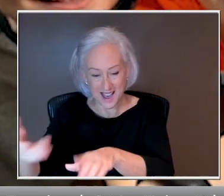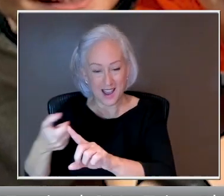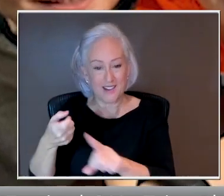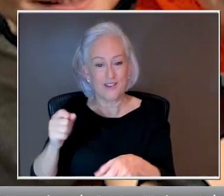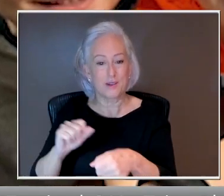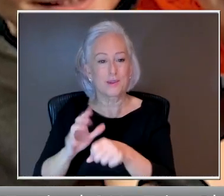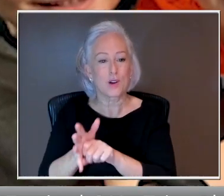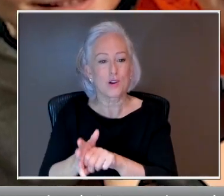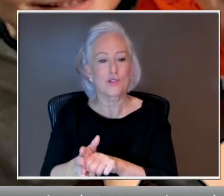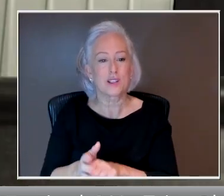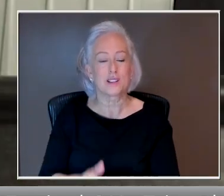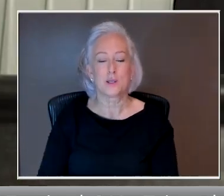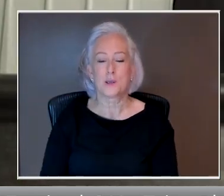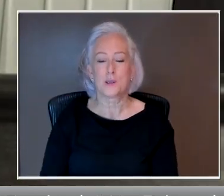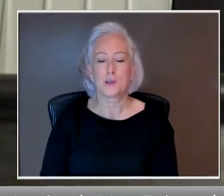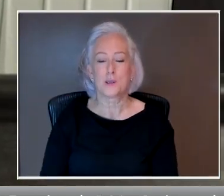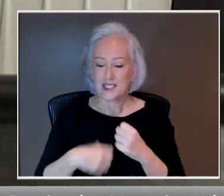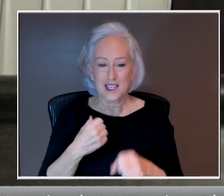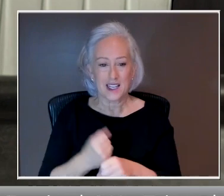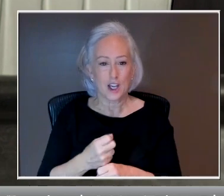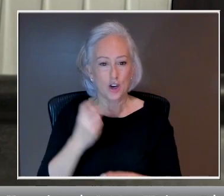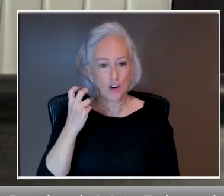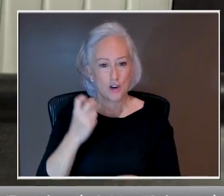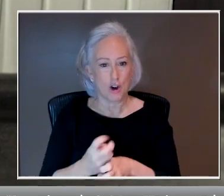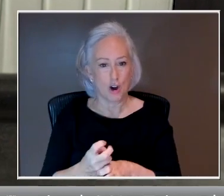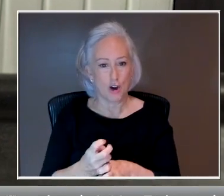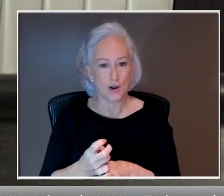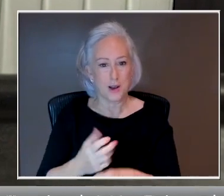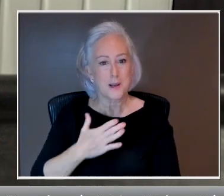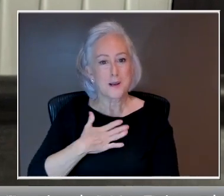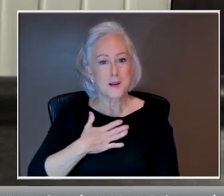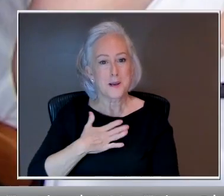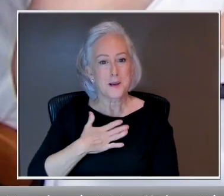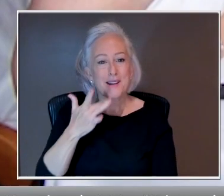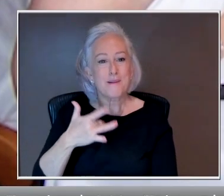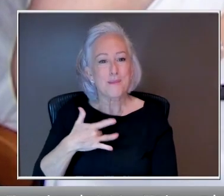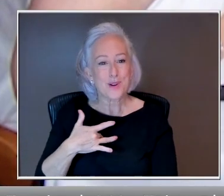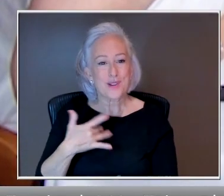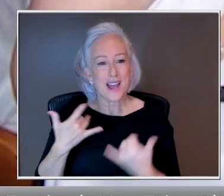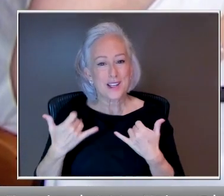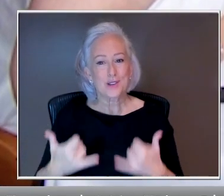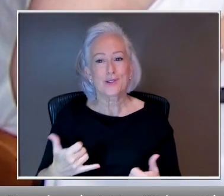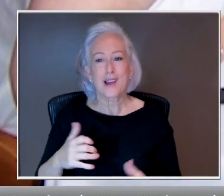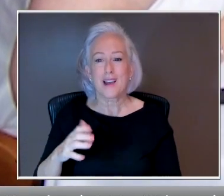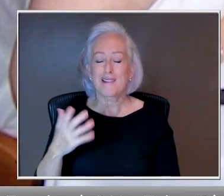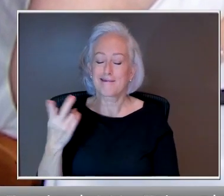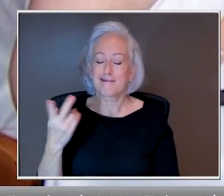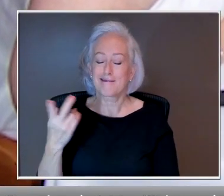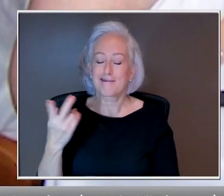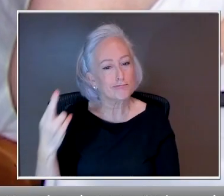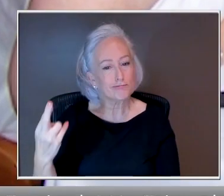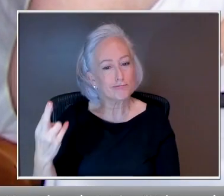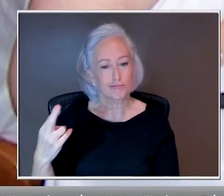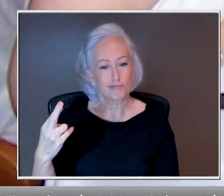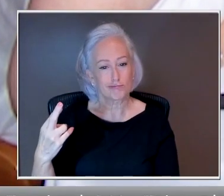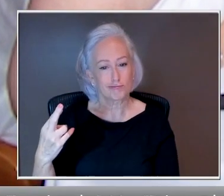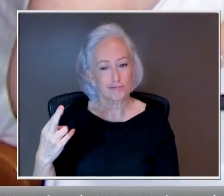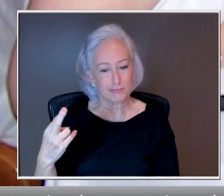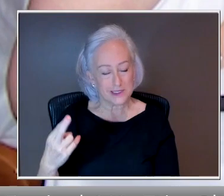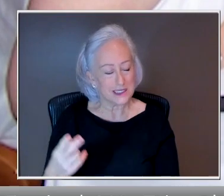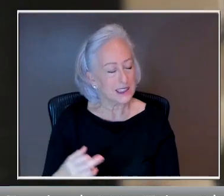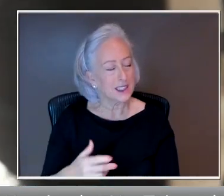birthday today, and he was my best friend in the entire world. Reeling from the heartbreak of losing her parents, Michelle